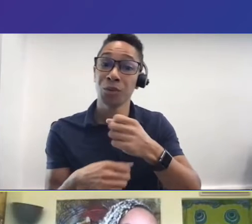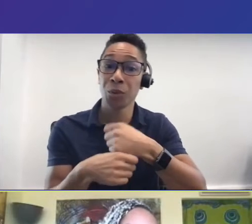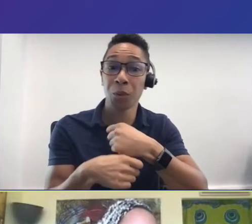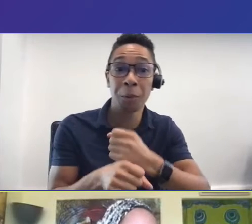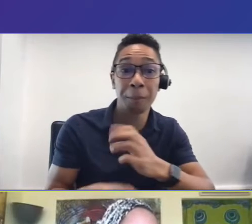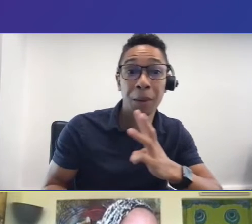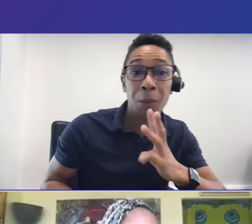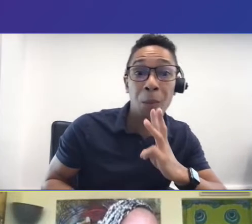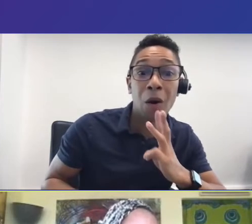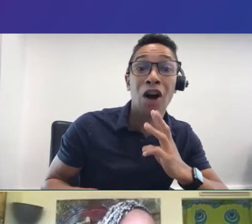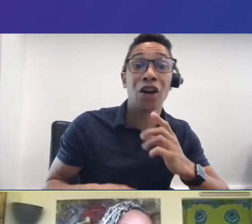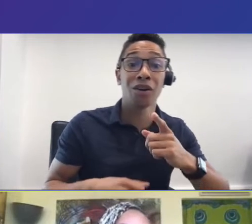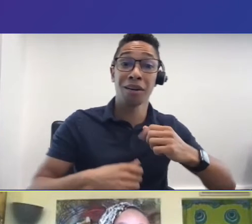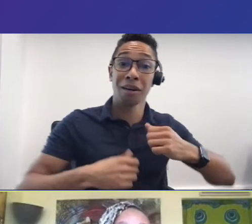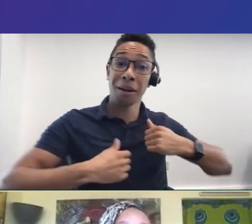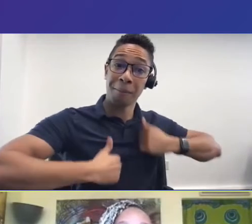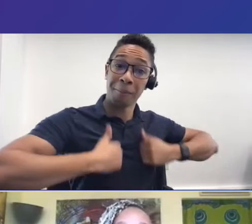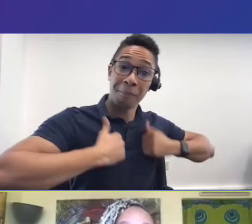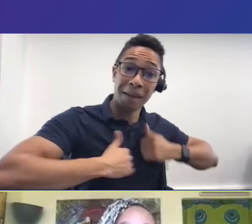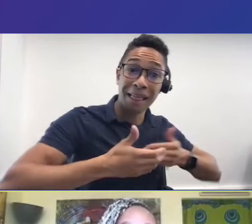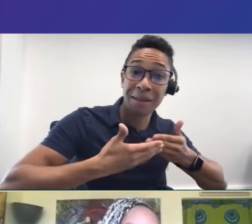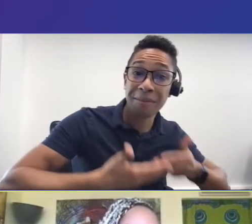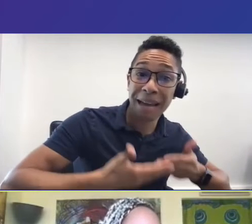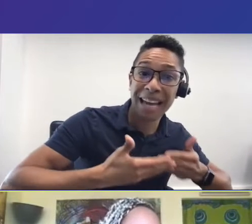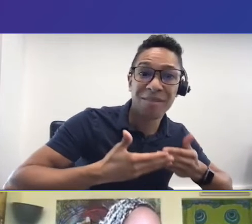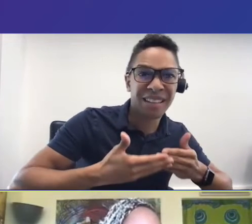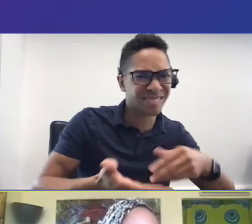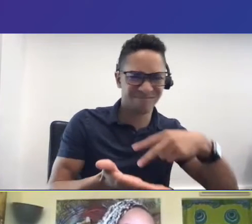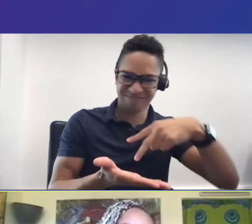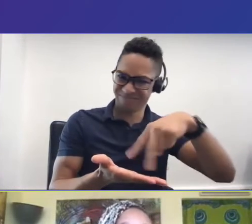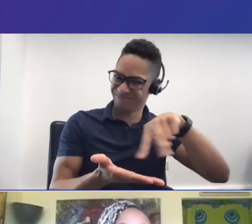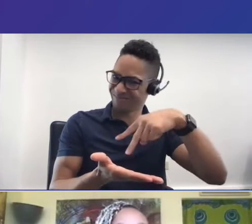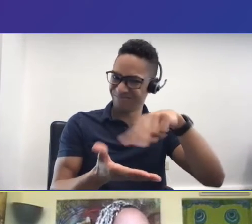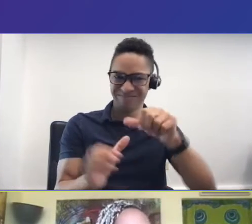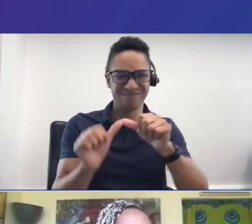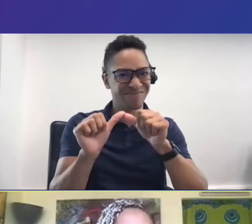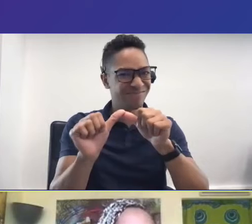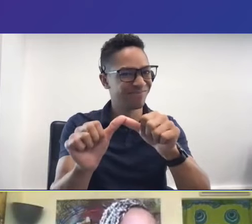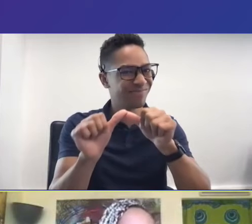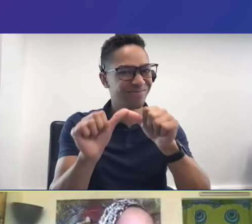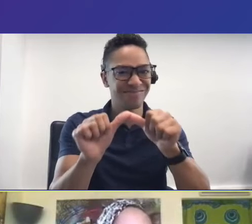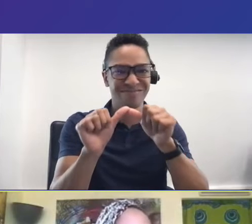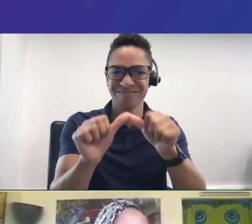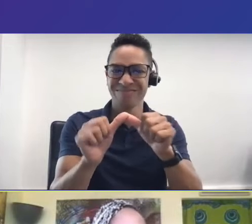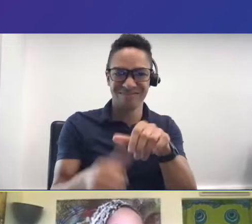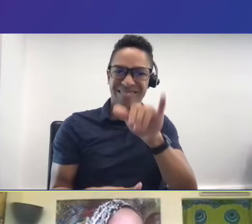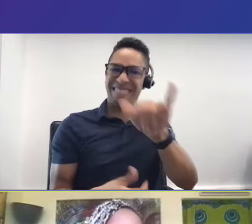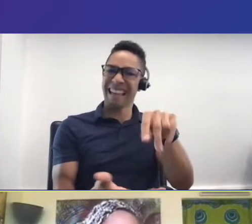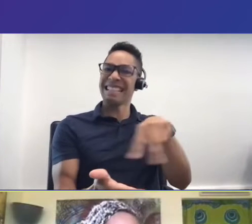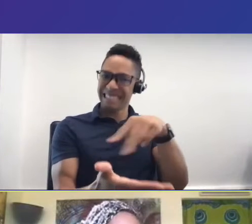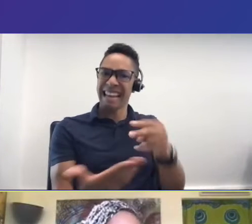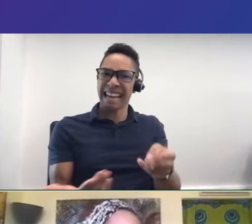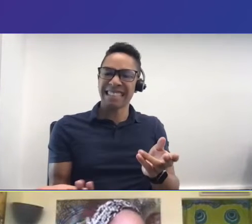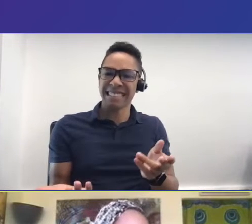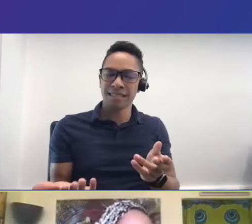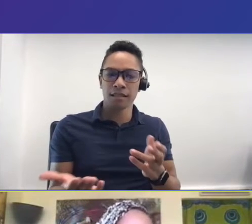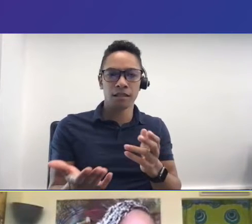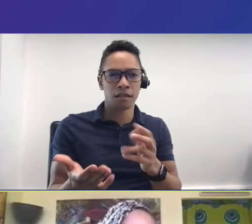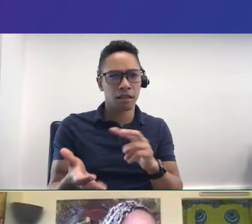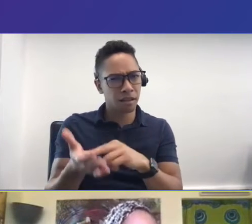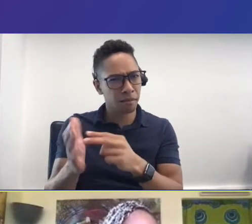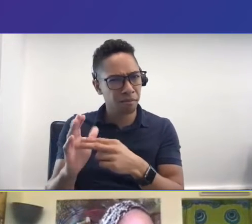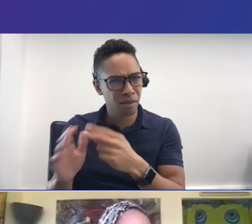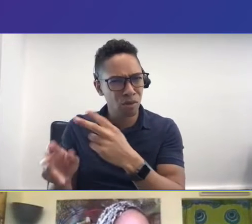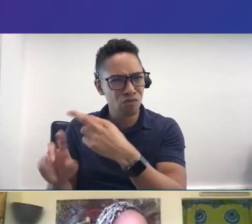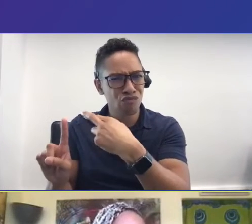the bathtub for the babies. You cleaning the diapers. She's like, that's the dance. So we're not going to rent space. That just doesn't make